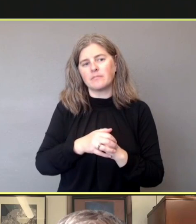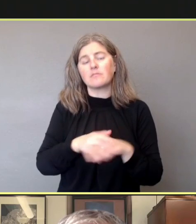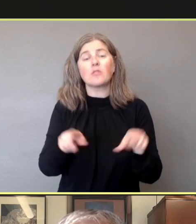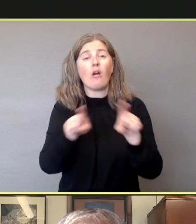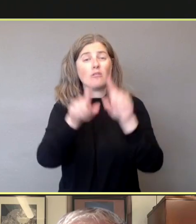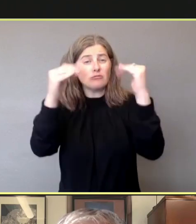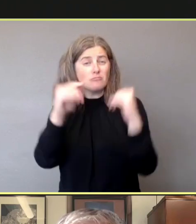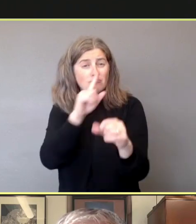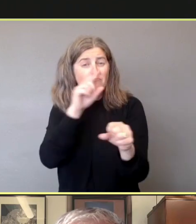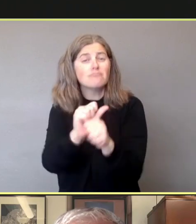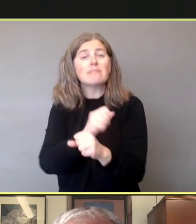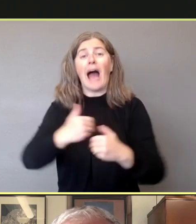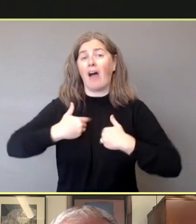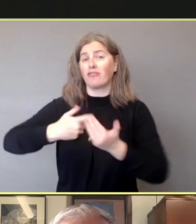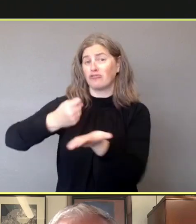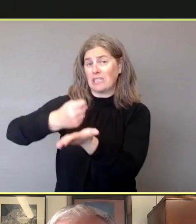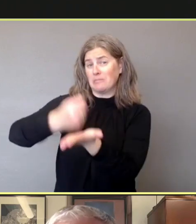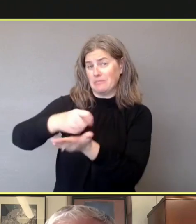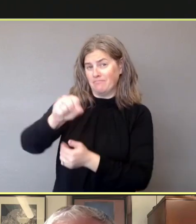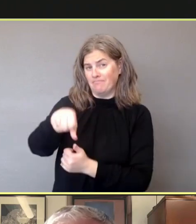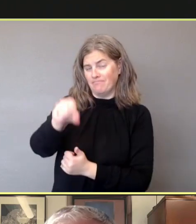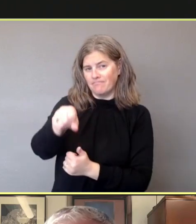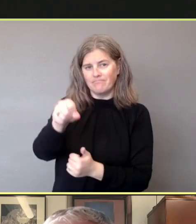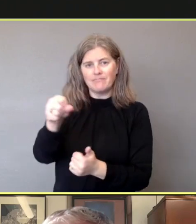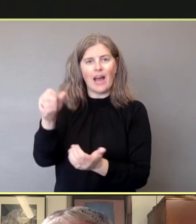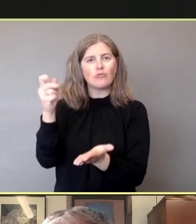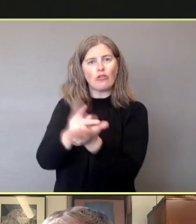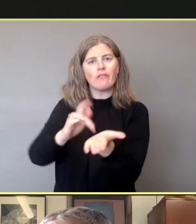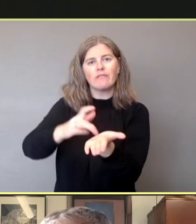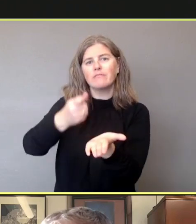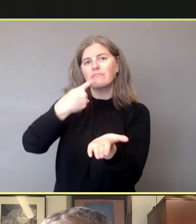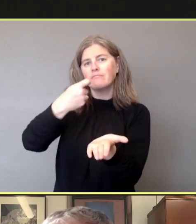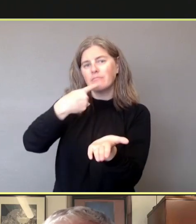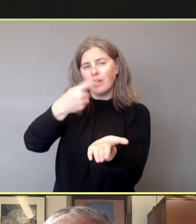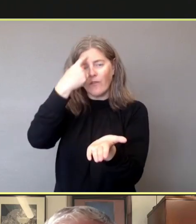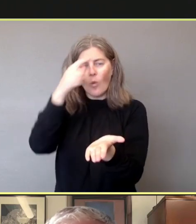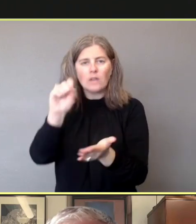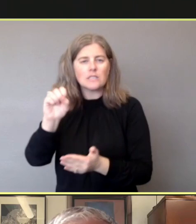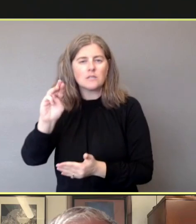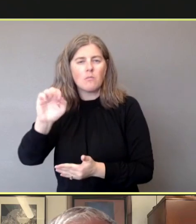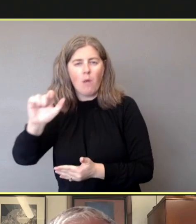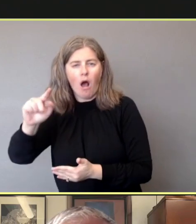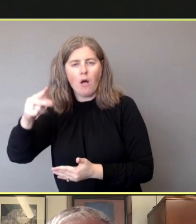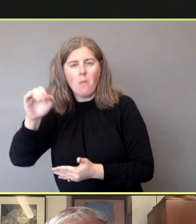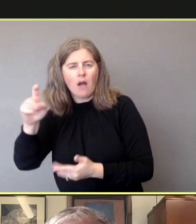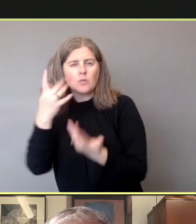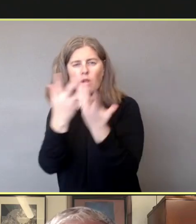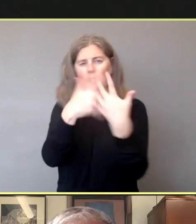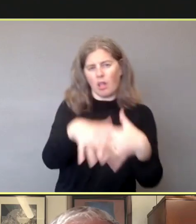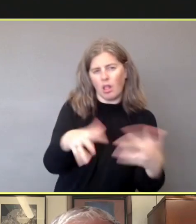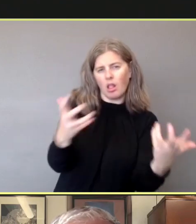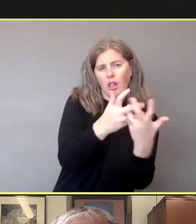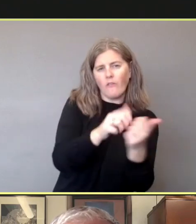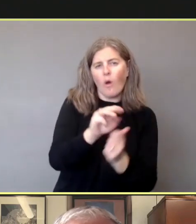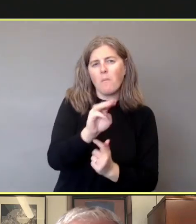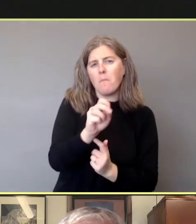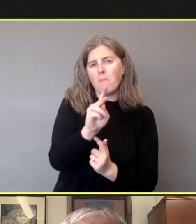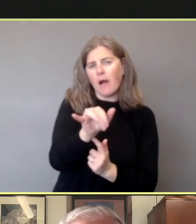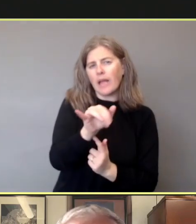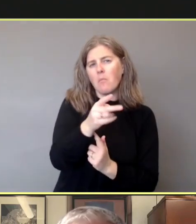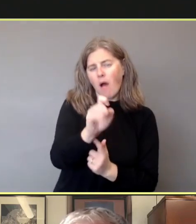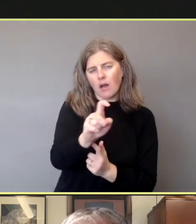treatment for this that's approved, viral treatment for smallpox and monkeypox, and that we're going to be